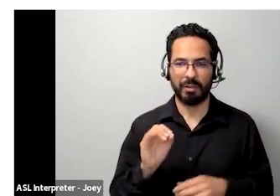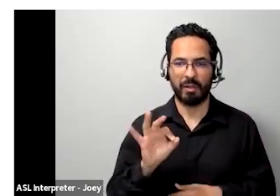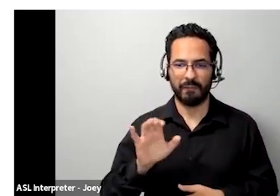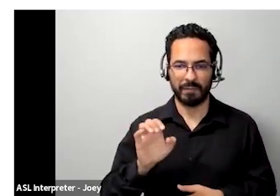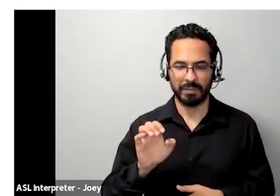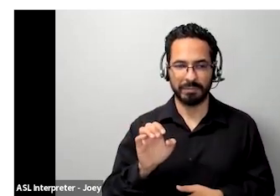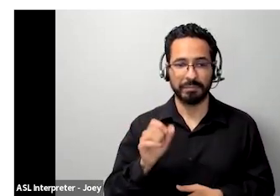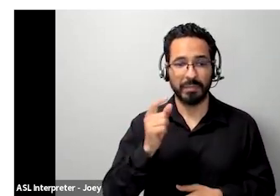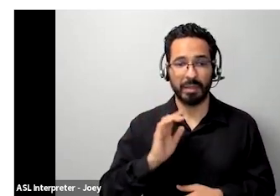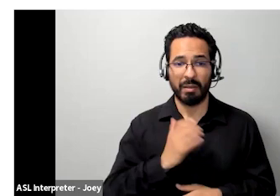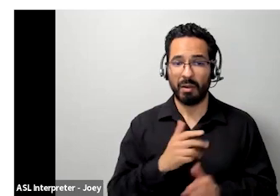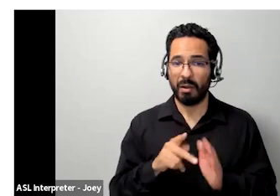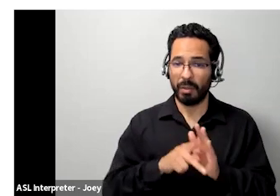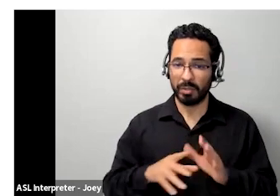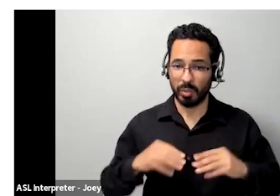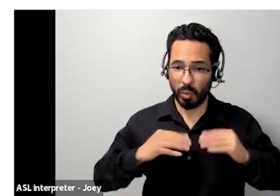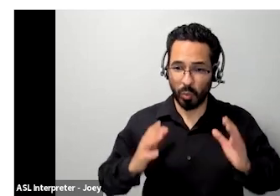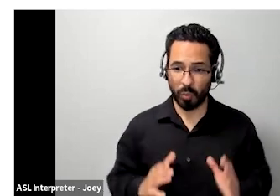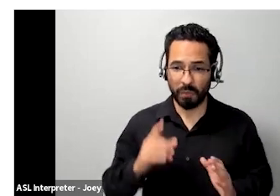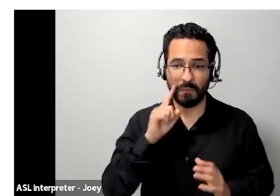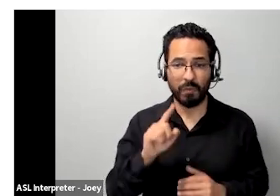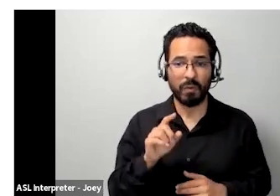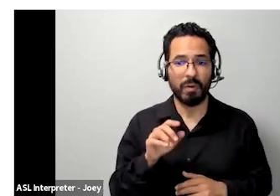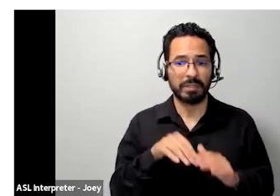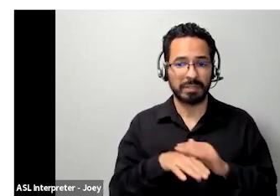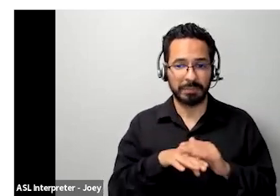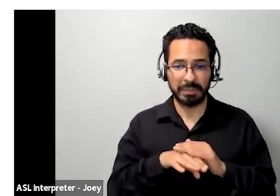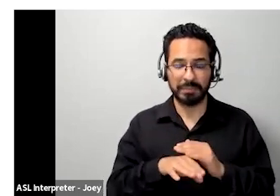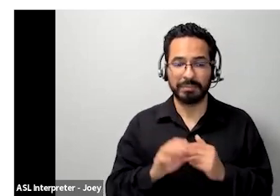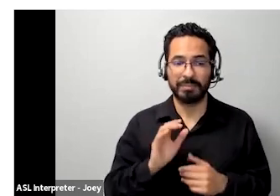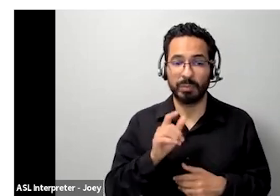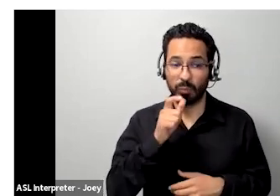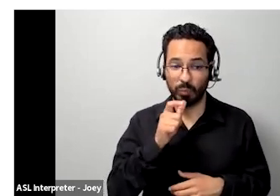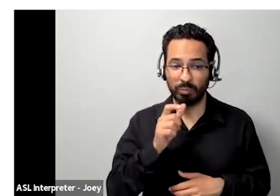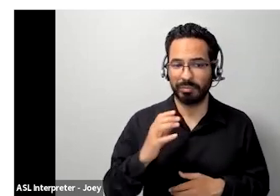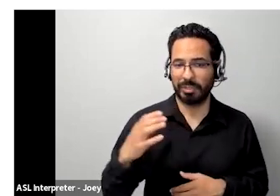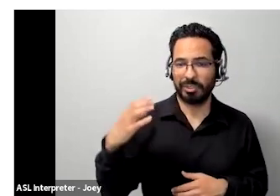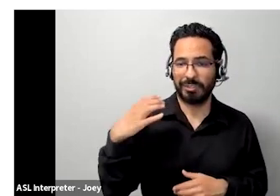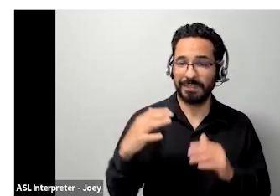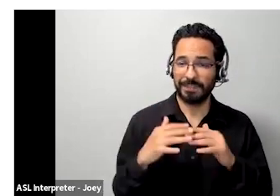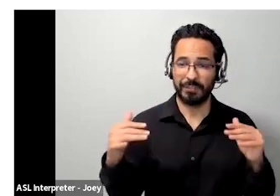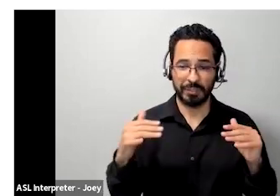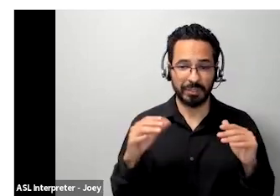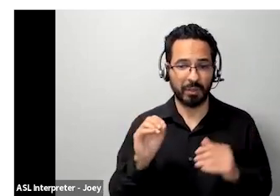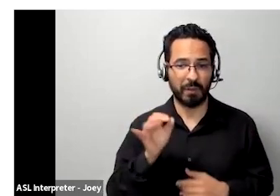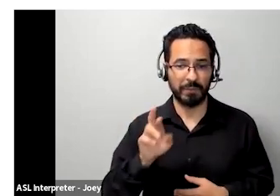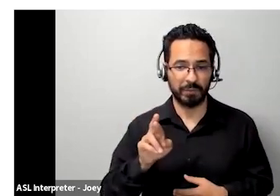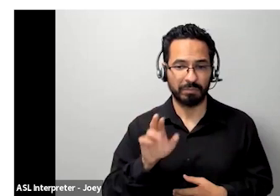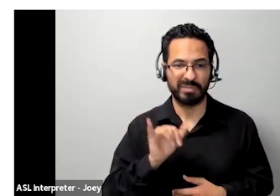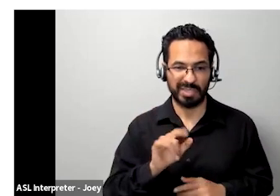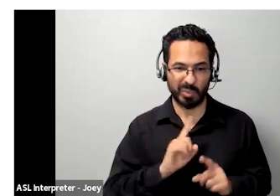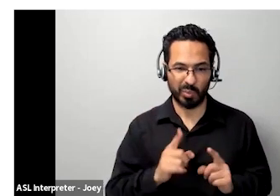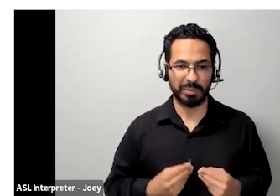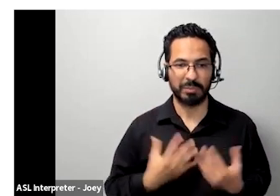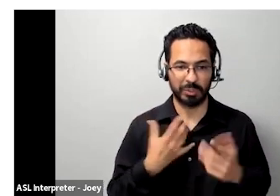for accessibility, digital accessibility, is our Chief Diversity Officer. So the thought leadership, the inspiration comes from there. But of